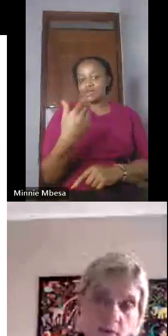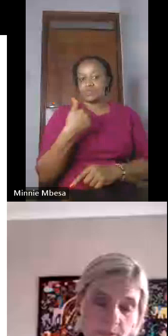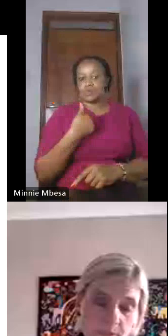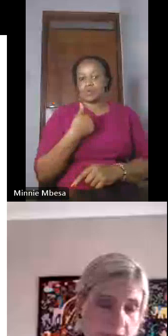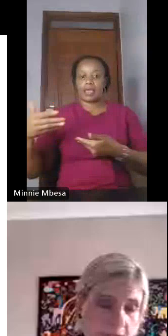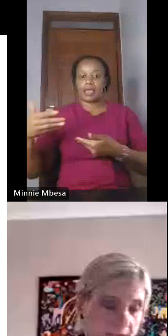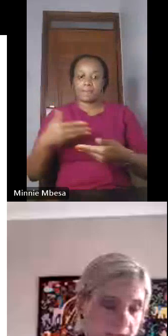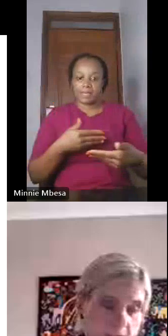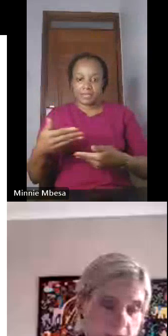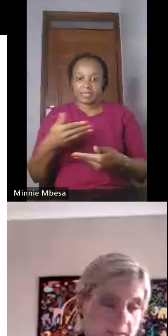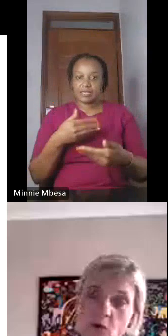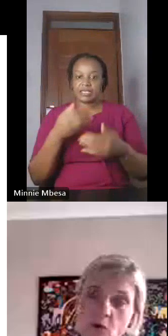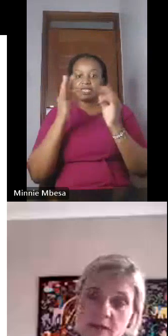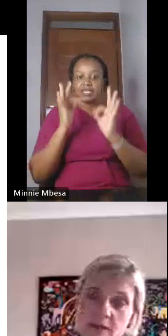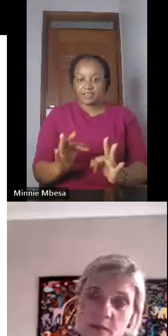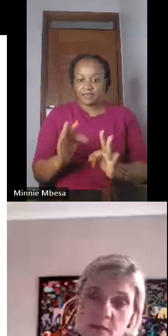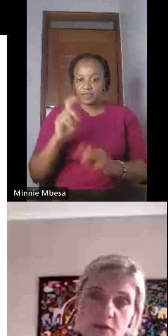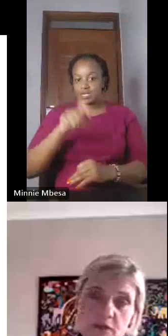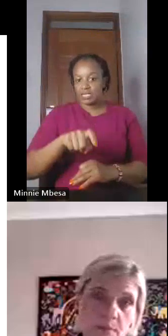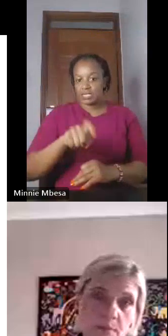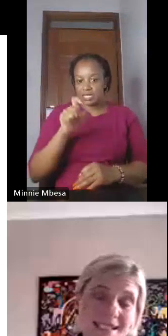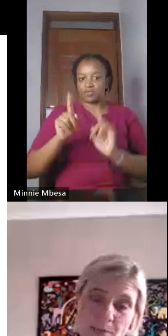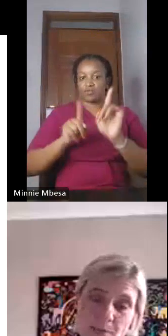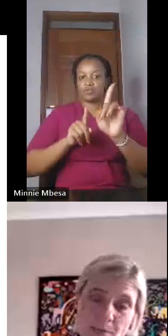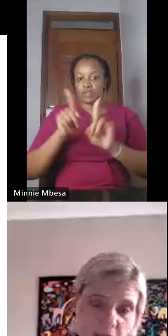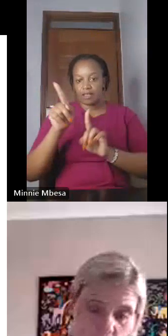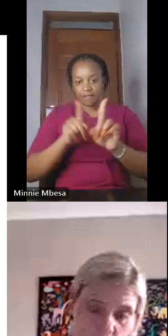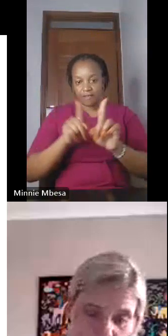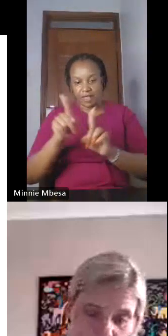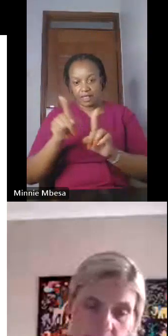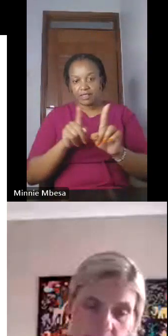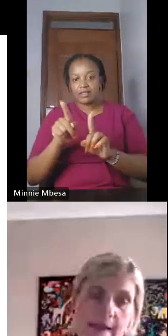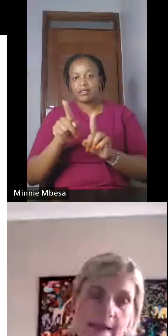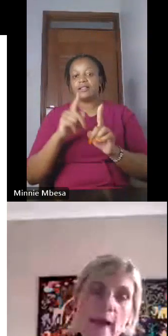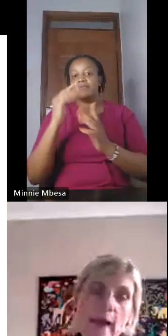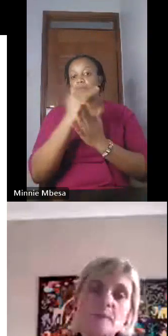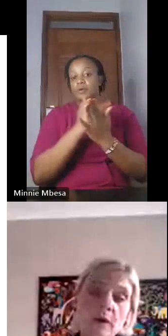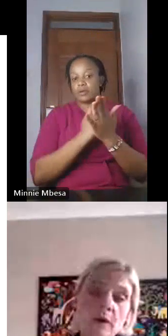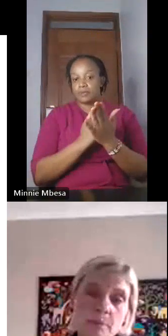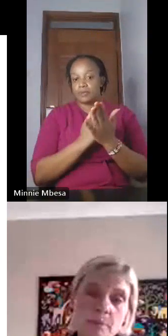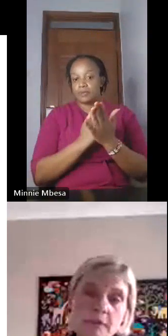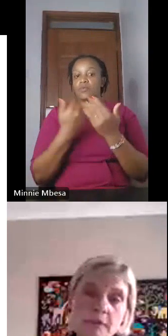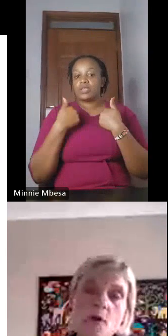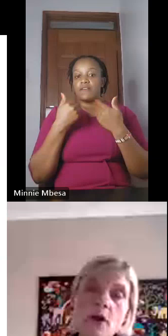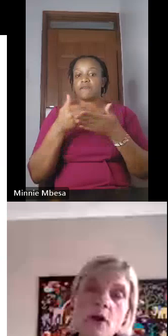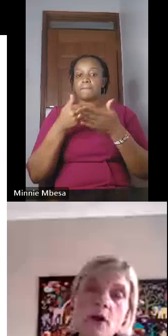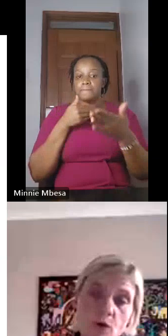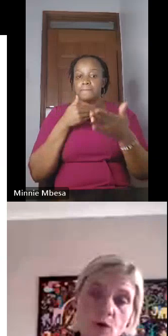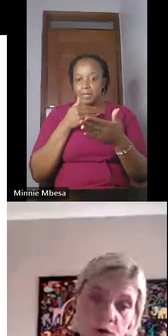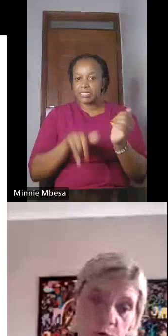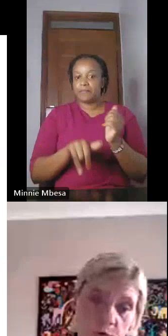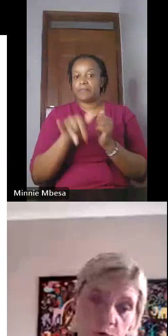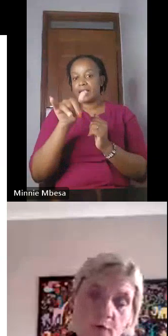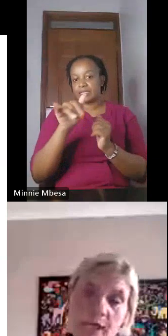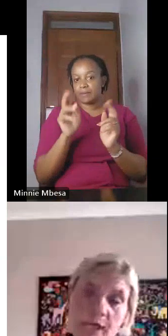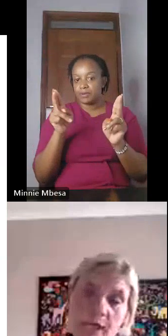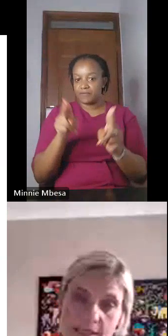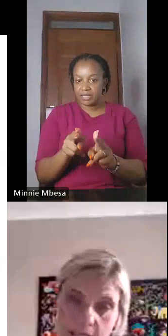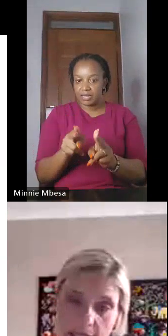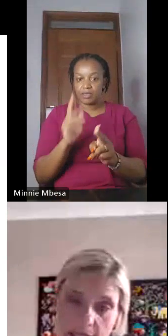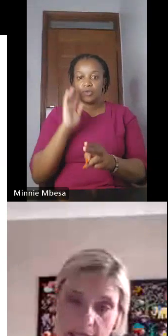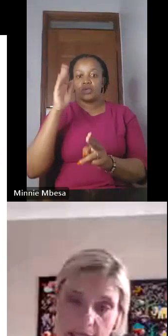for program related events, for example, we do a pre-departure briefing. We will pay for your